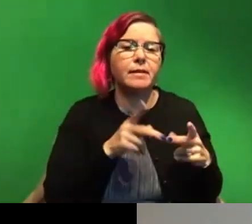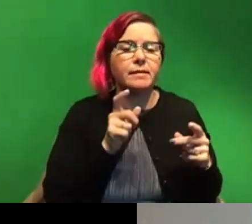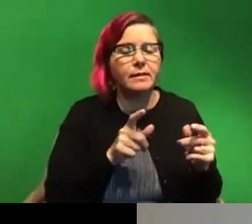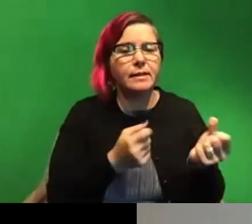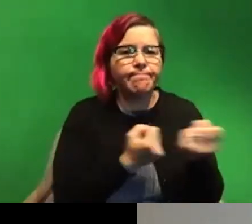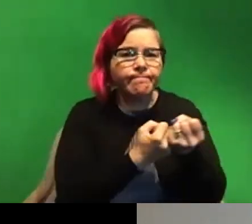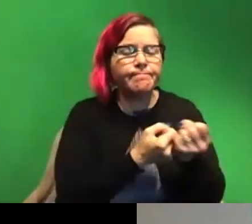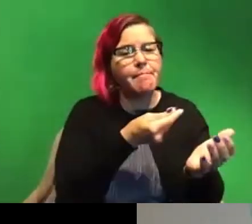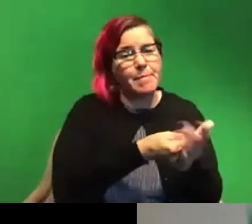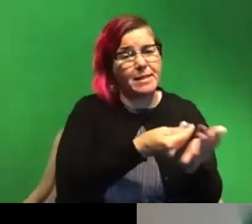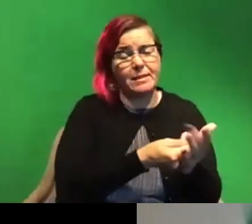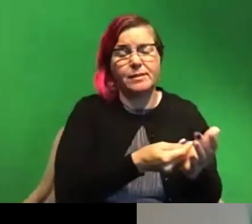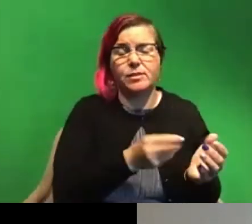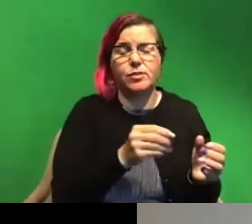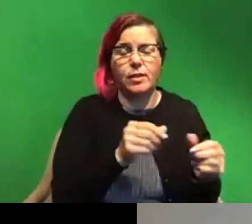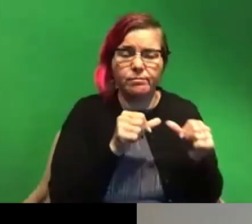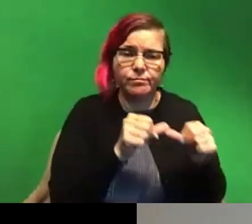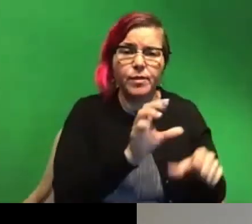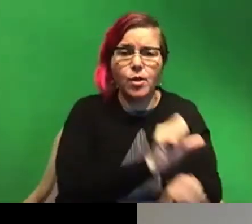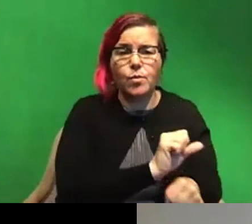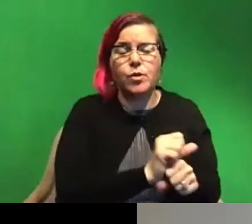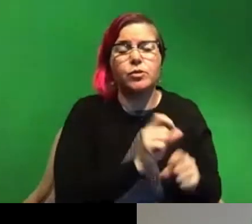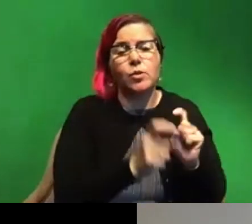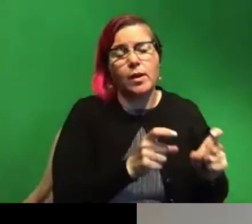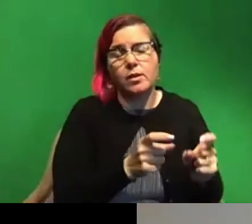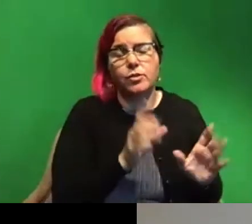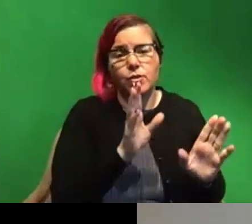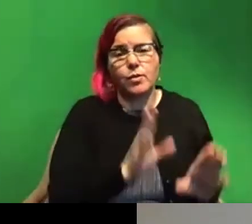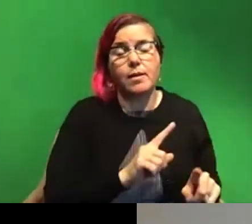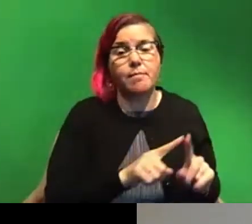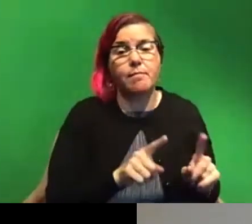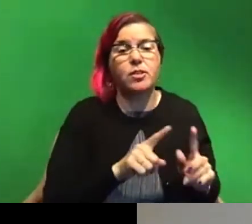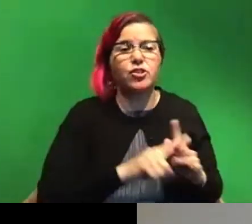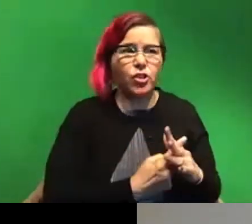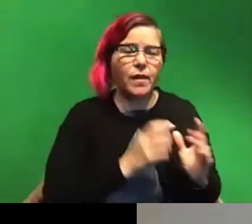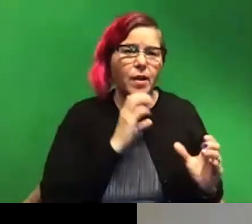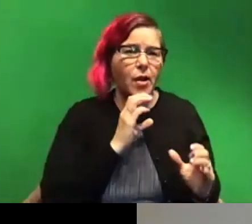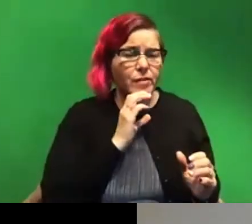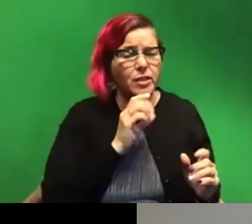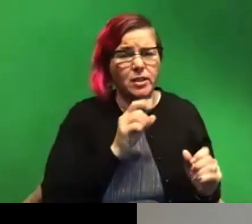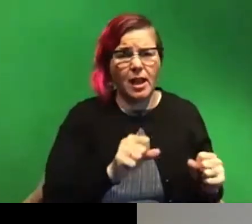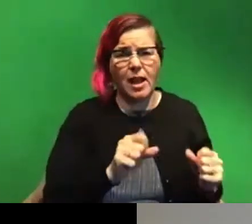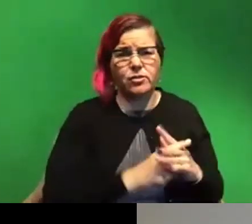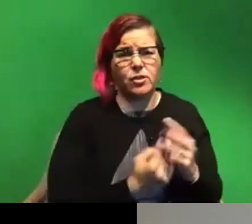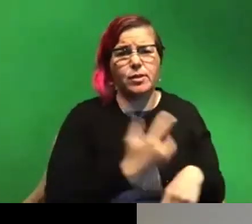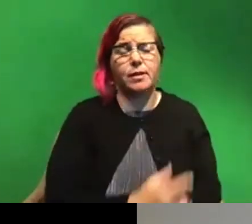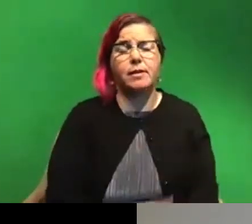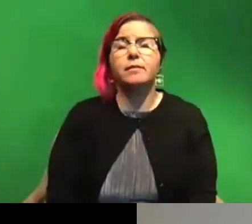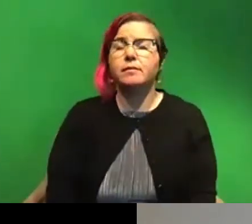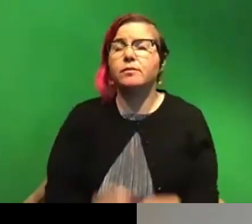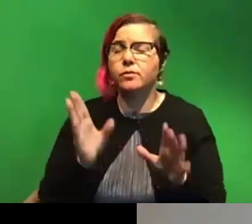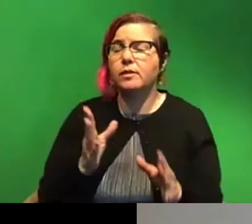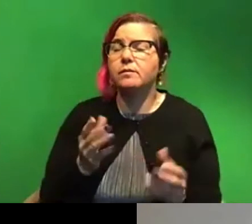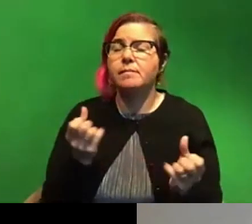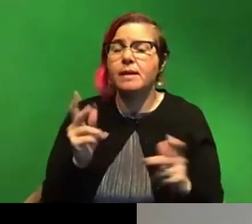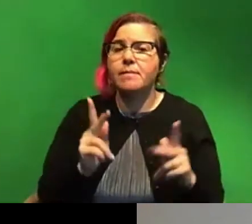be able to do the work that they do. So donations are great, but I think starting the conversation is something you could do today. Great. Yeah. A lot of people